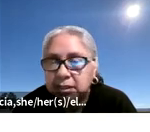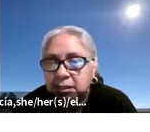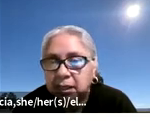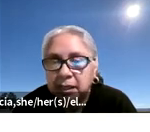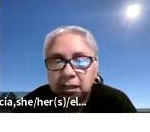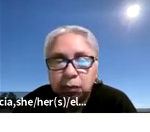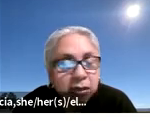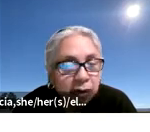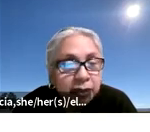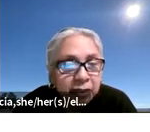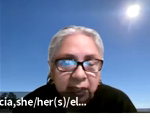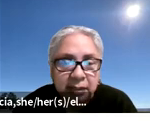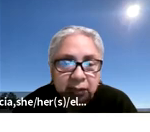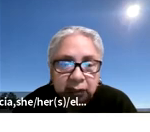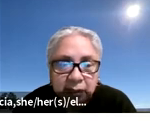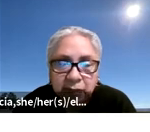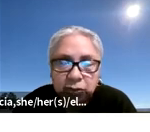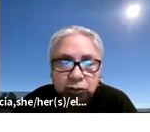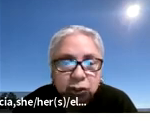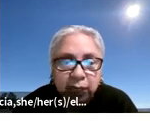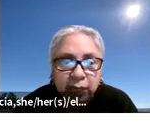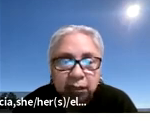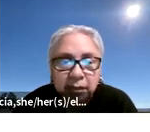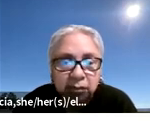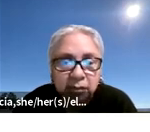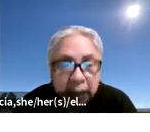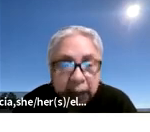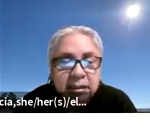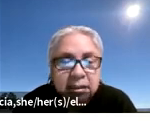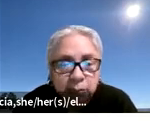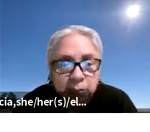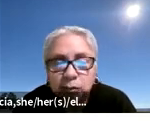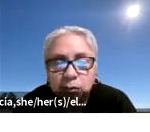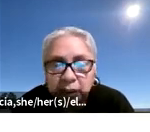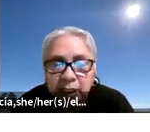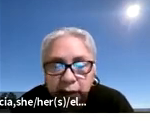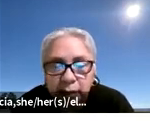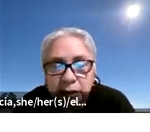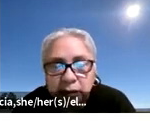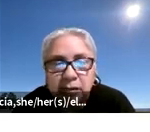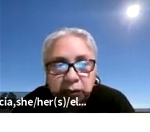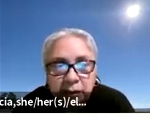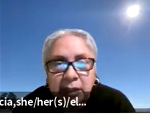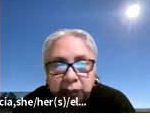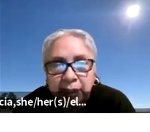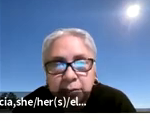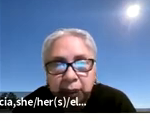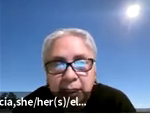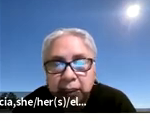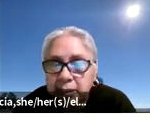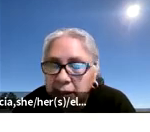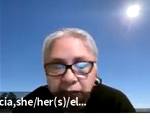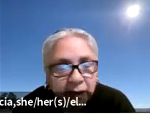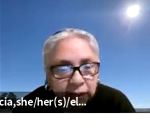that thinks we know everything. There's no way. It is humbling work. That's right, Michelle.